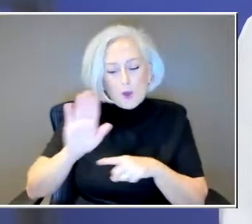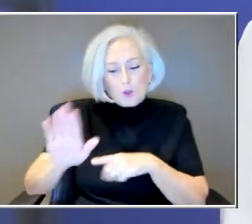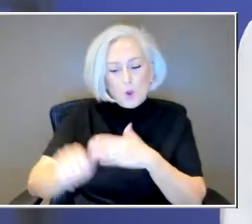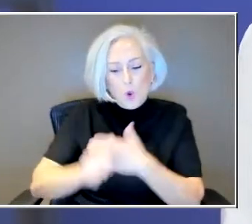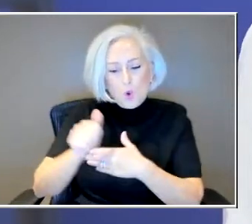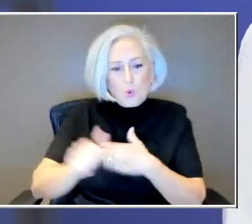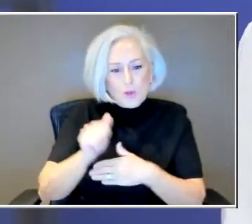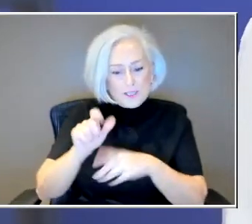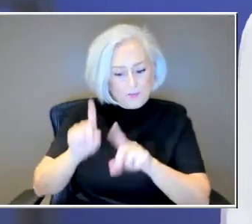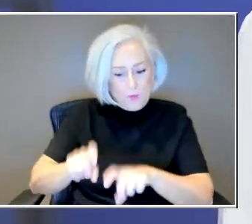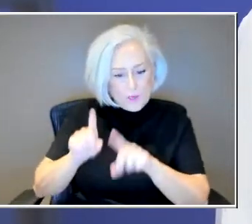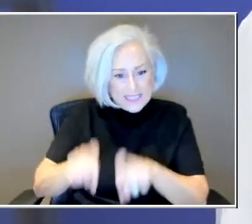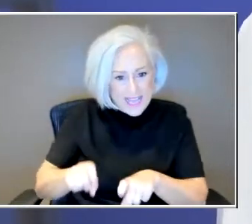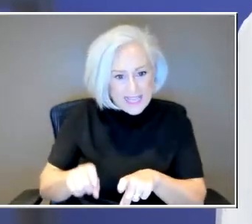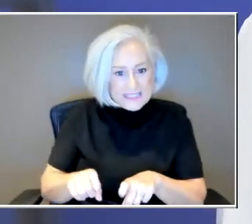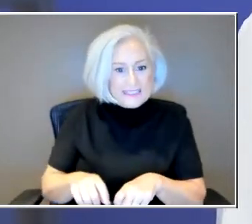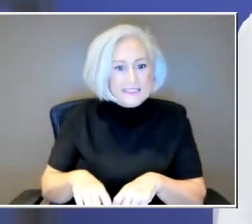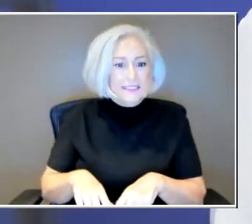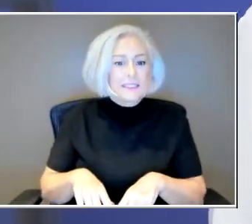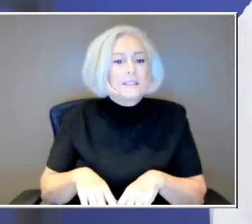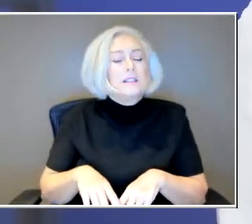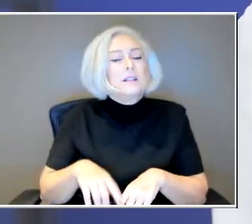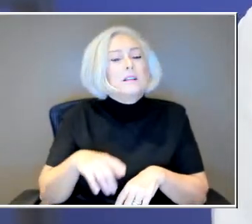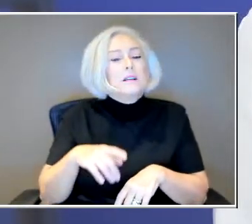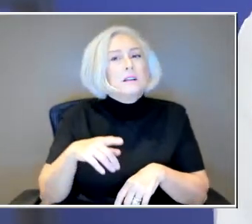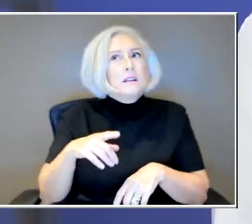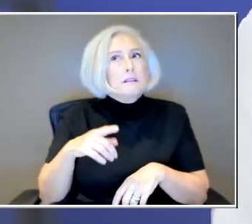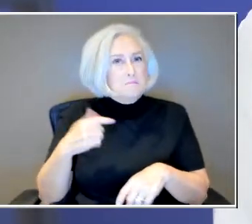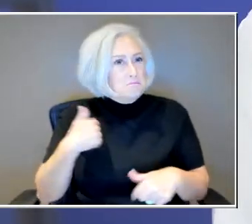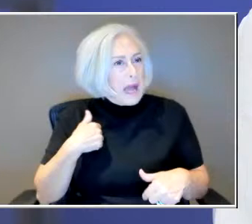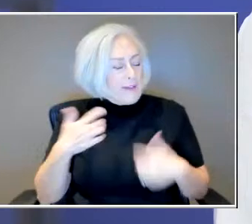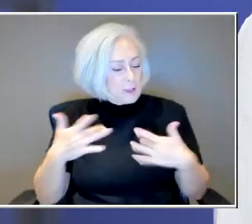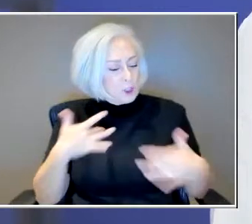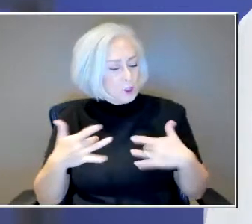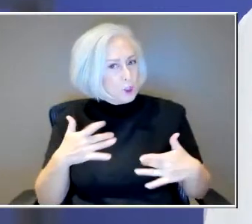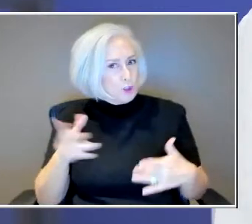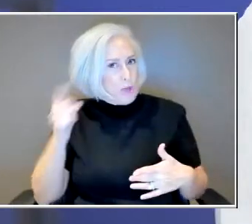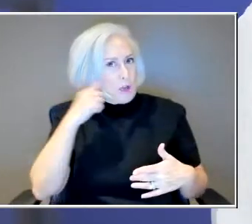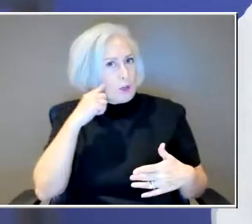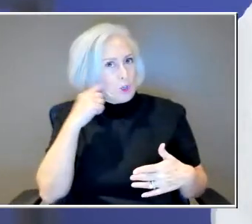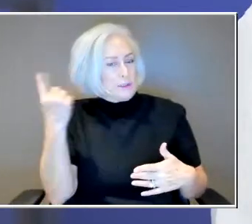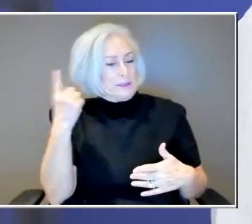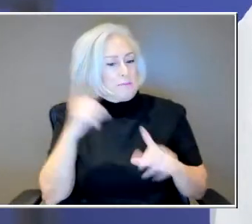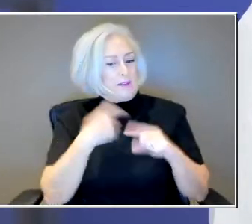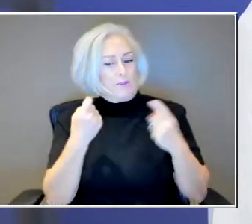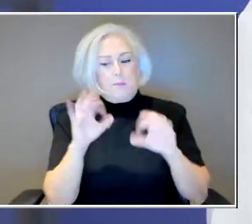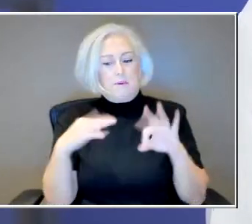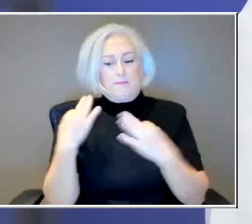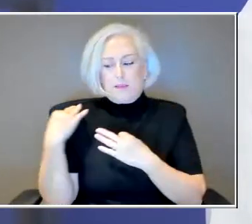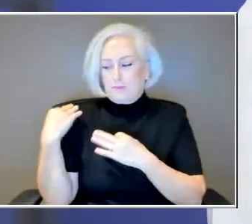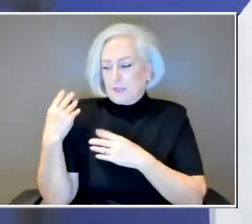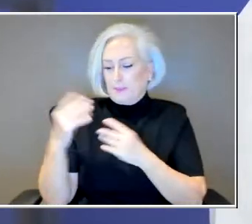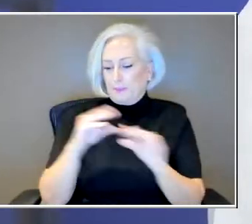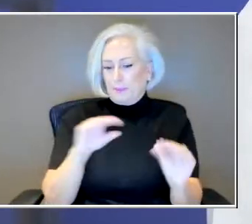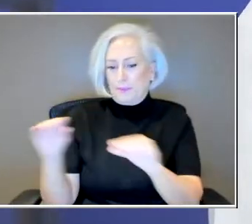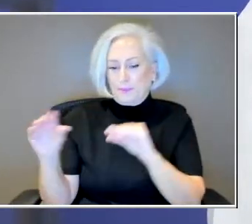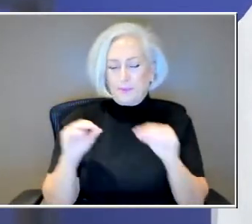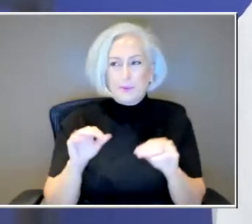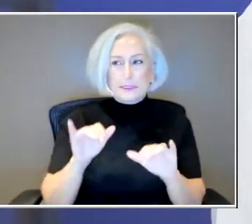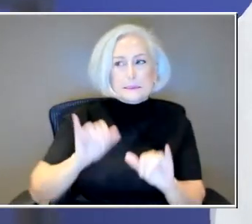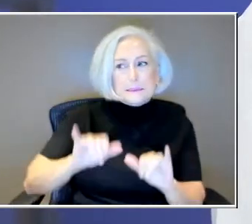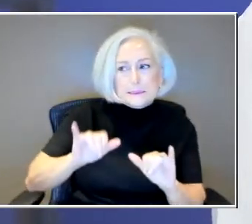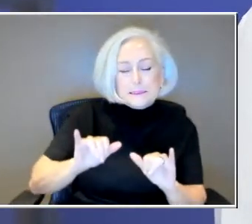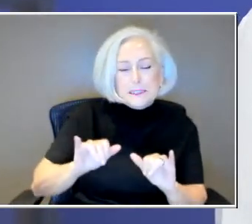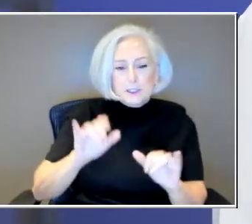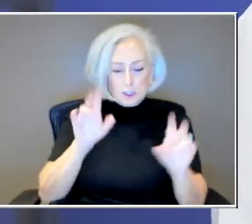this, but I have a concern because I heard something, we take that into context and provide a personalized risk estimate. What are